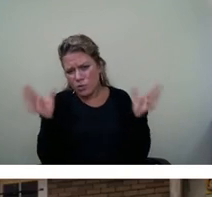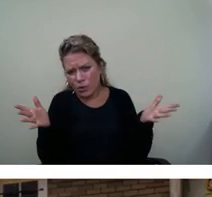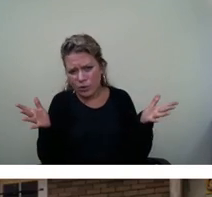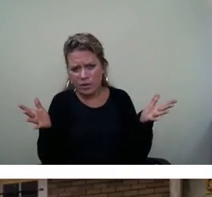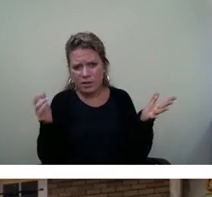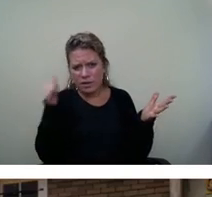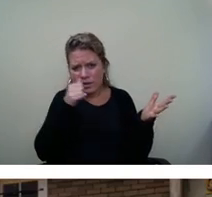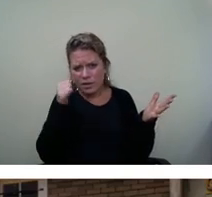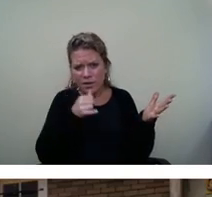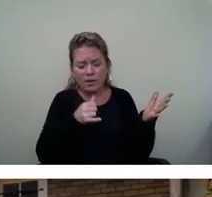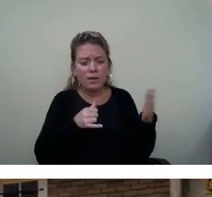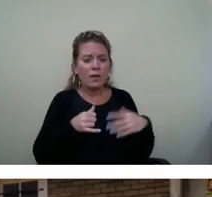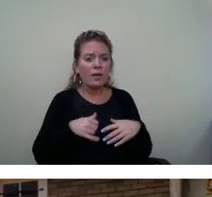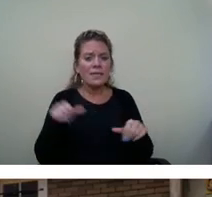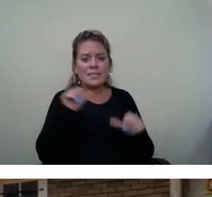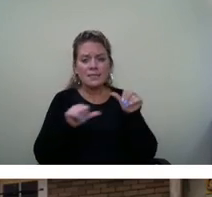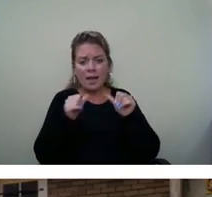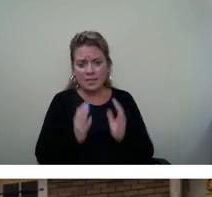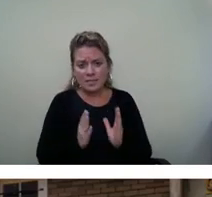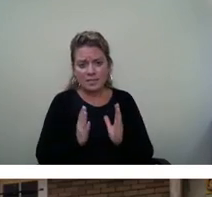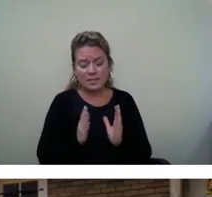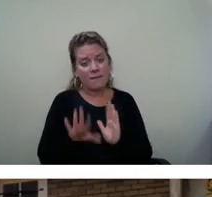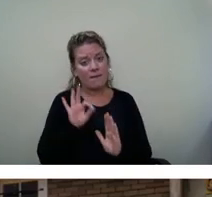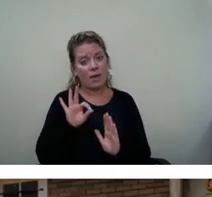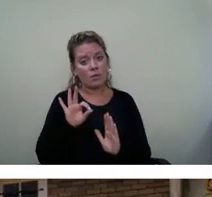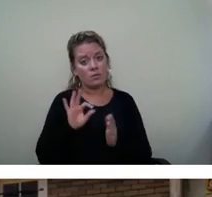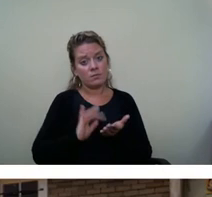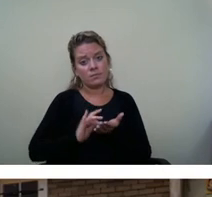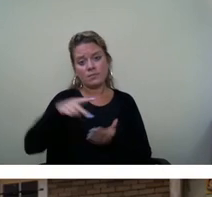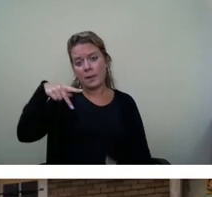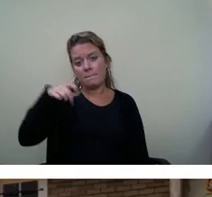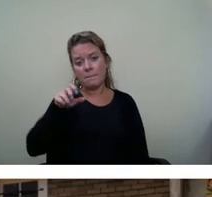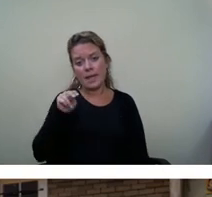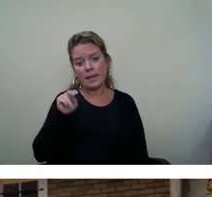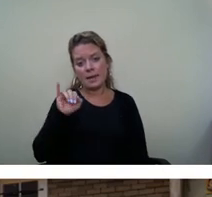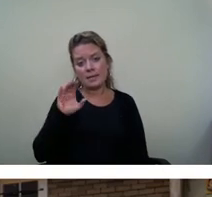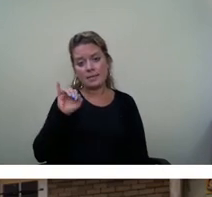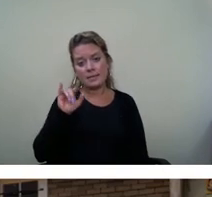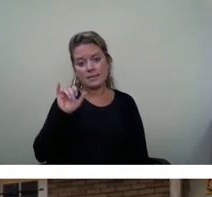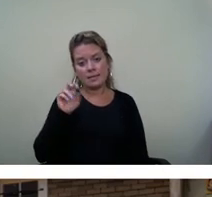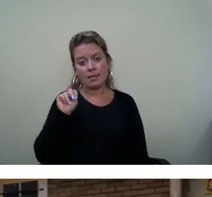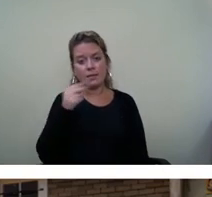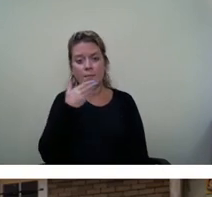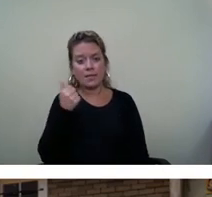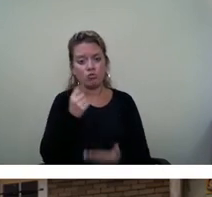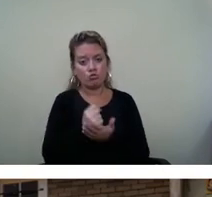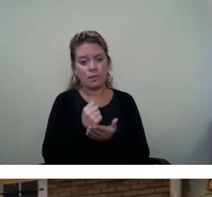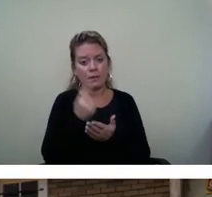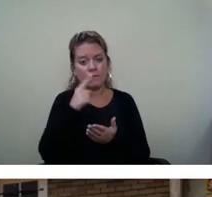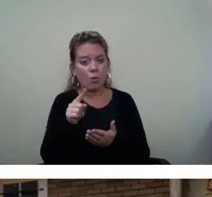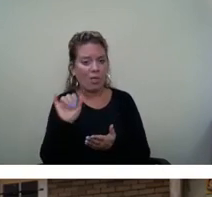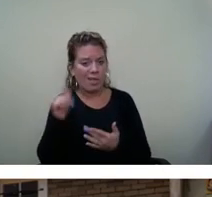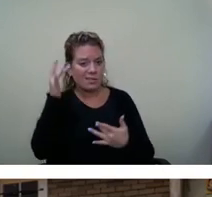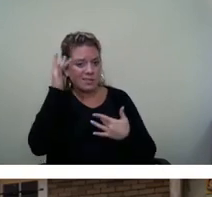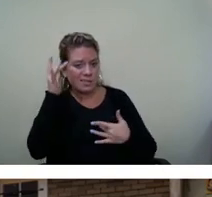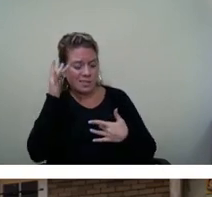because scientists found that penicillin is the treatment of choice for syphilis. All you need is an antibiotic, right? And